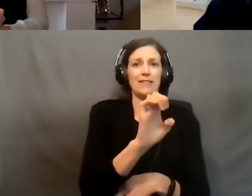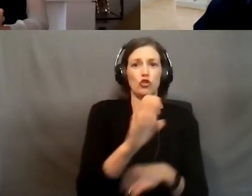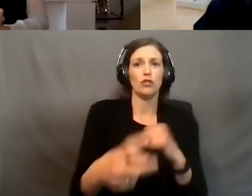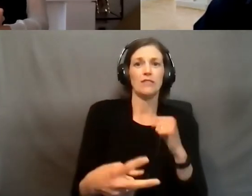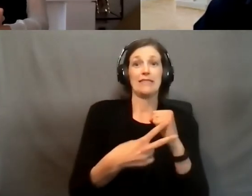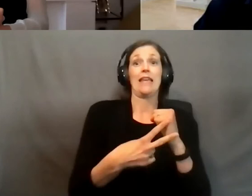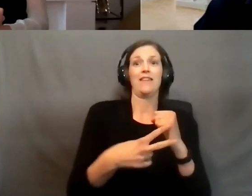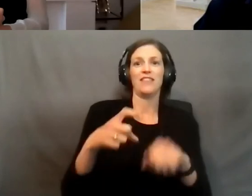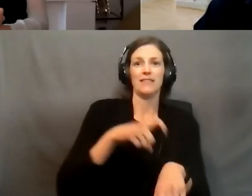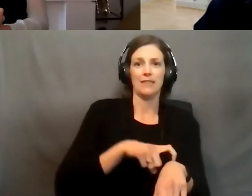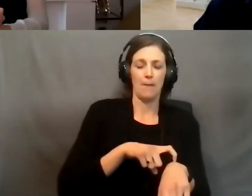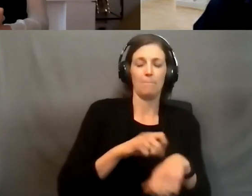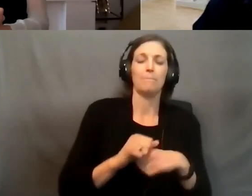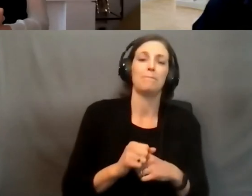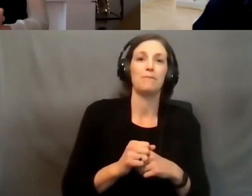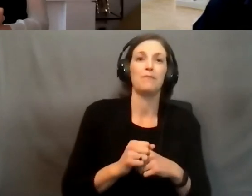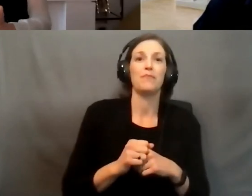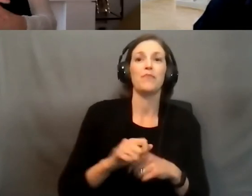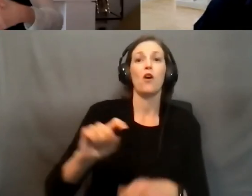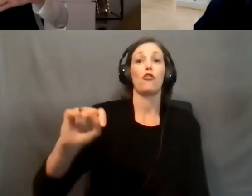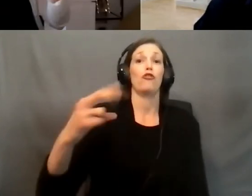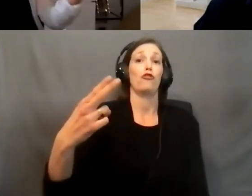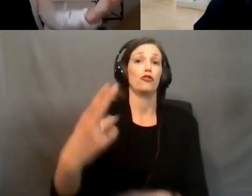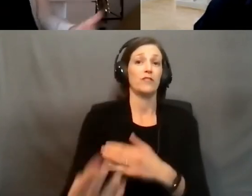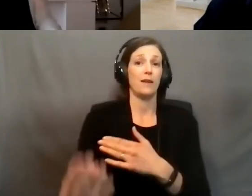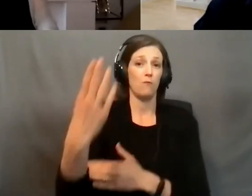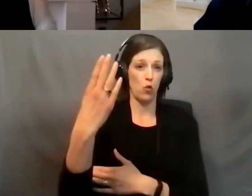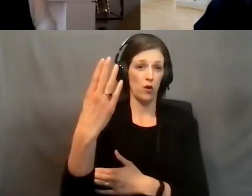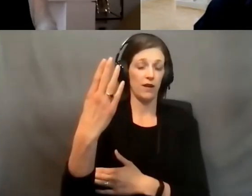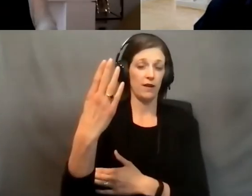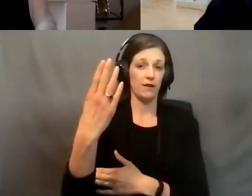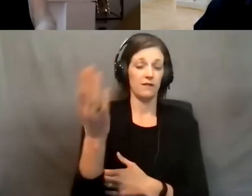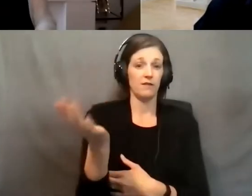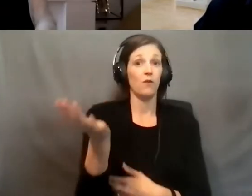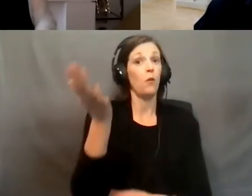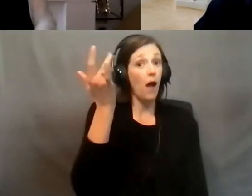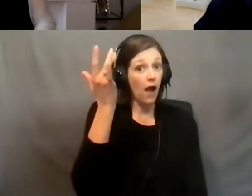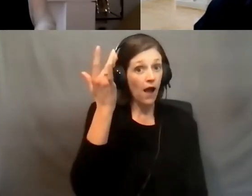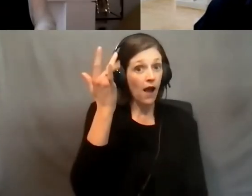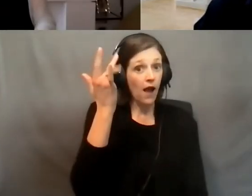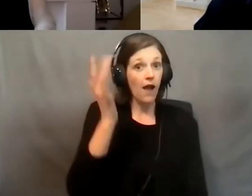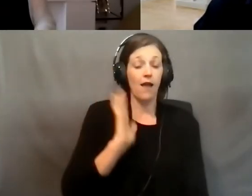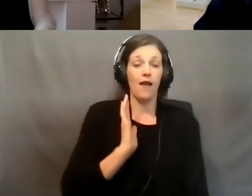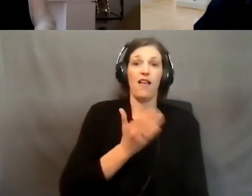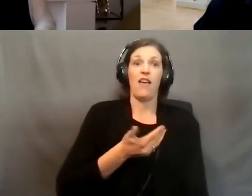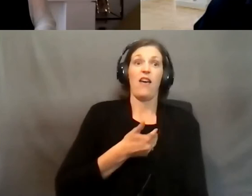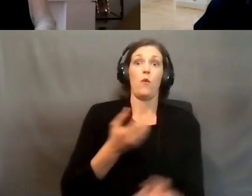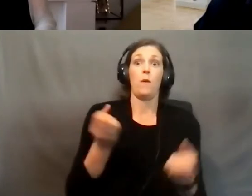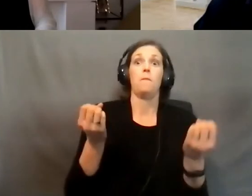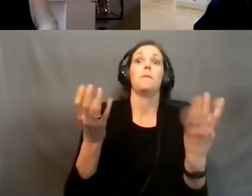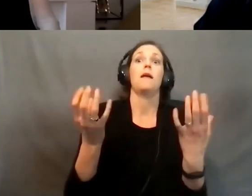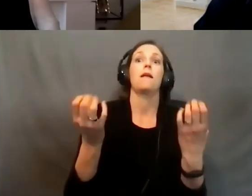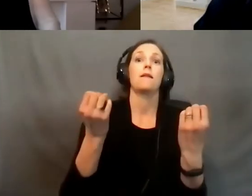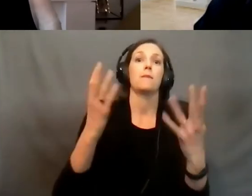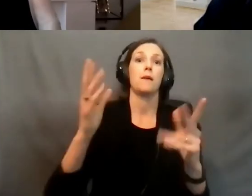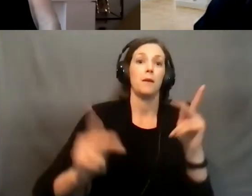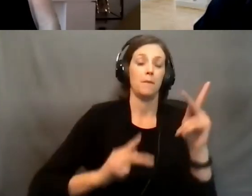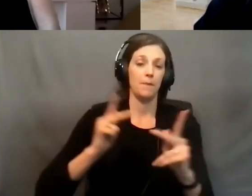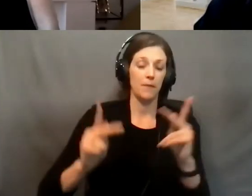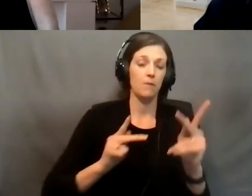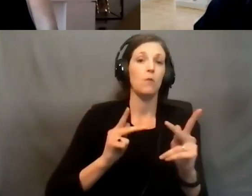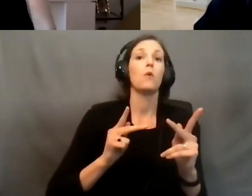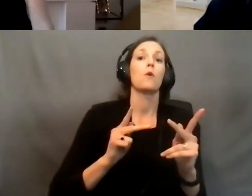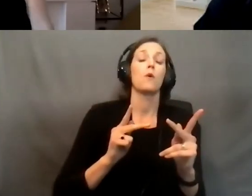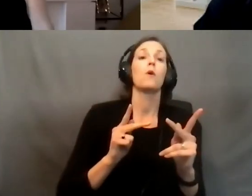on Thursday morning so that our hundreds of persons, in particular in